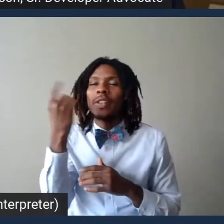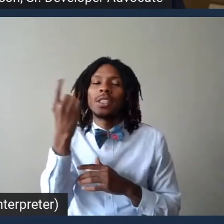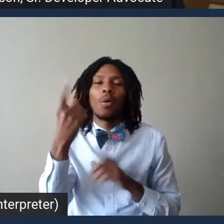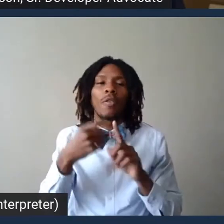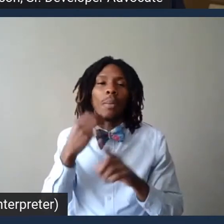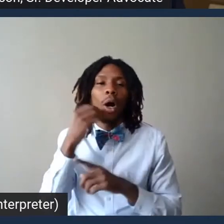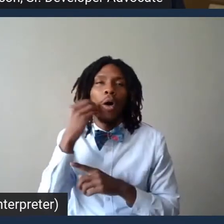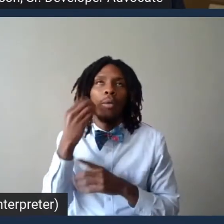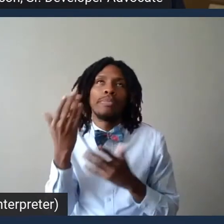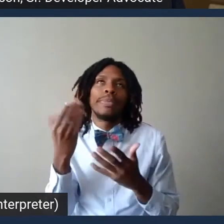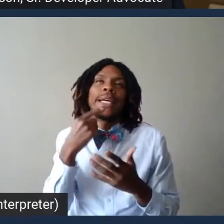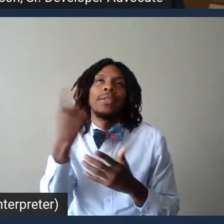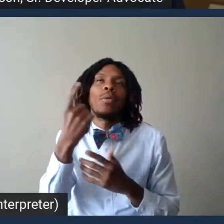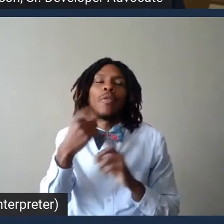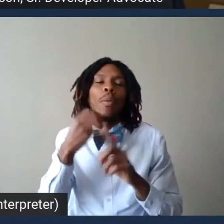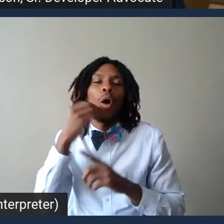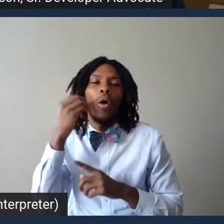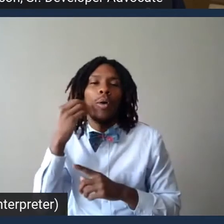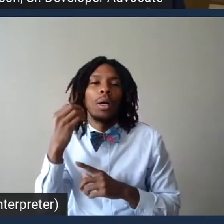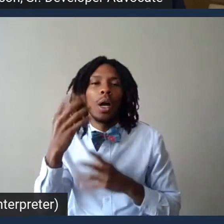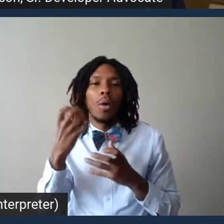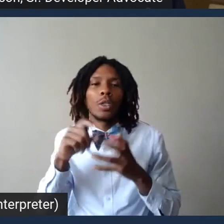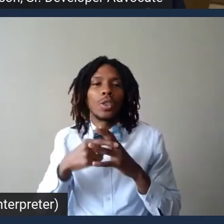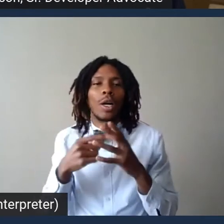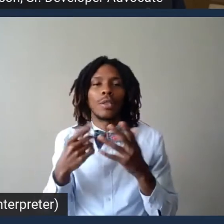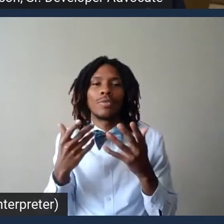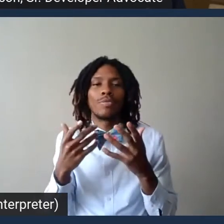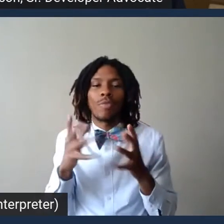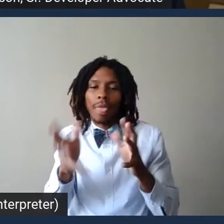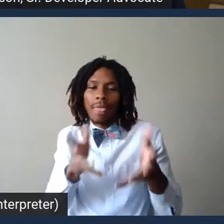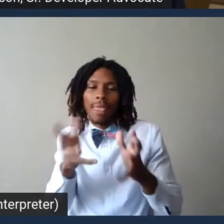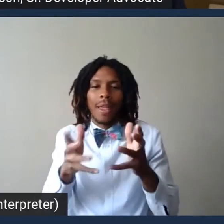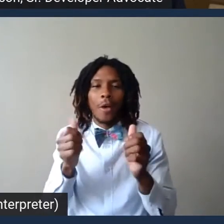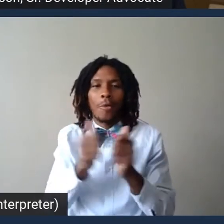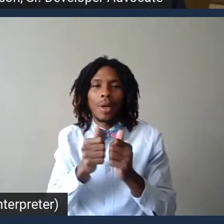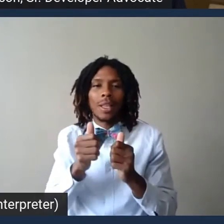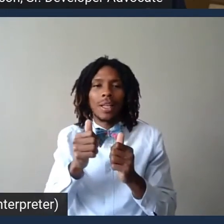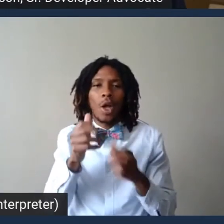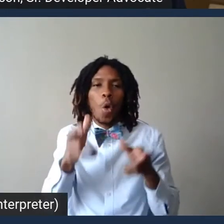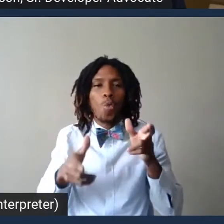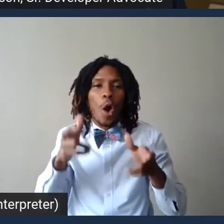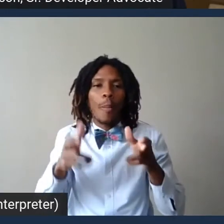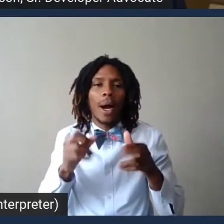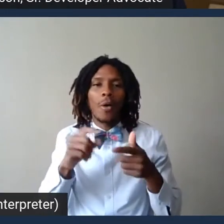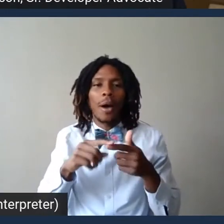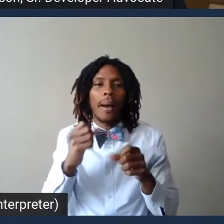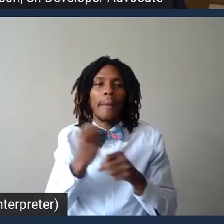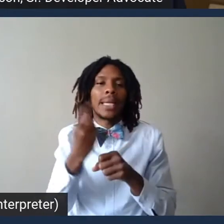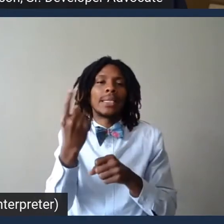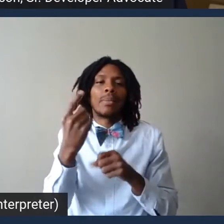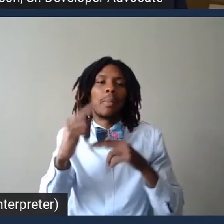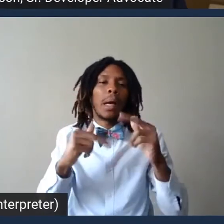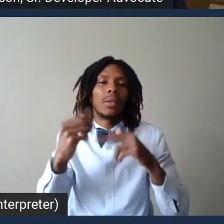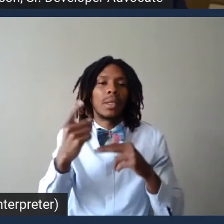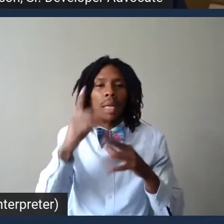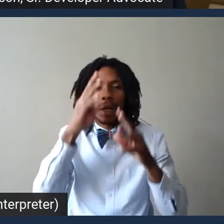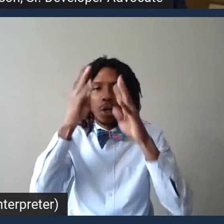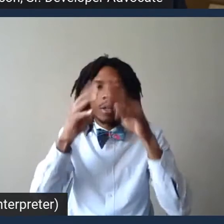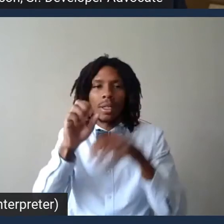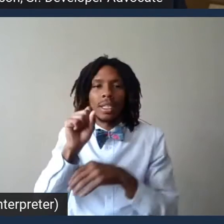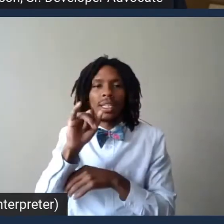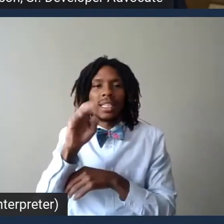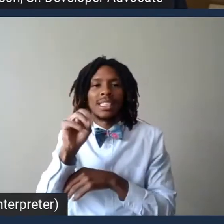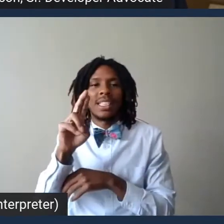home maybe wants to start playing around with a robot or making something, they can create this